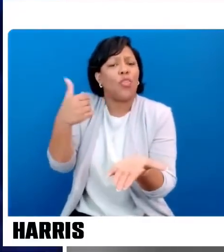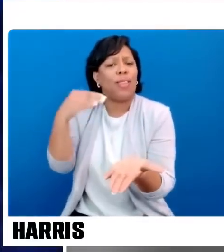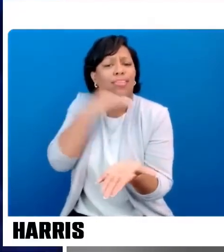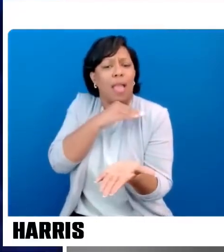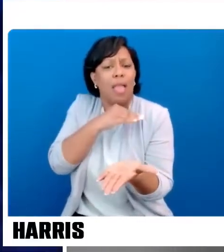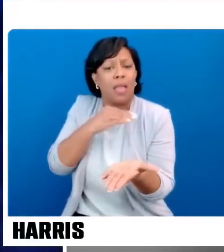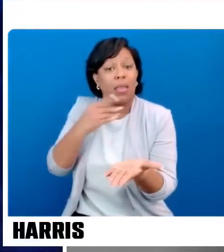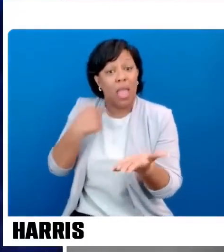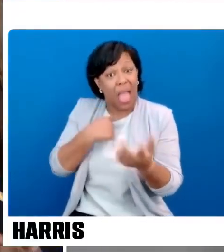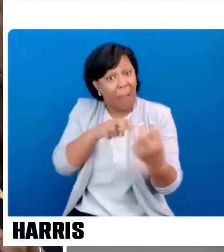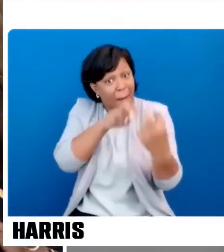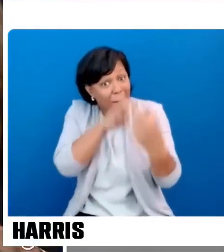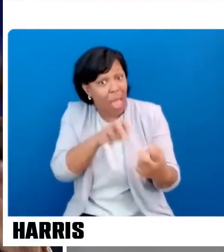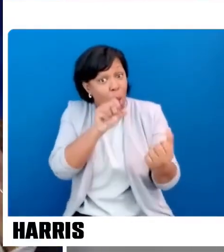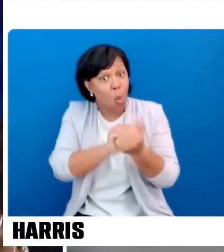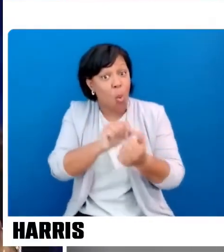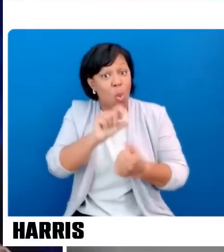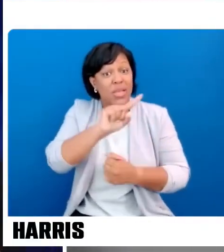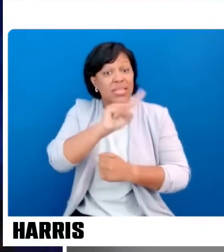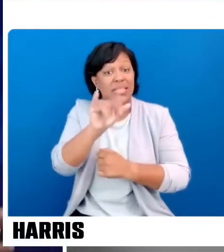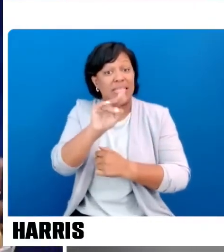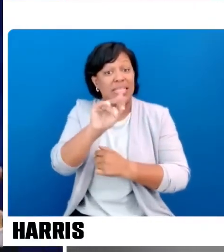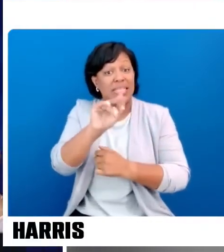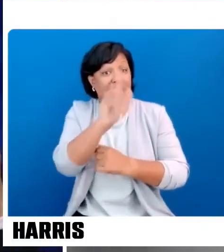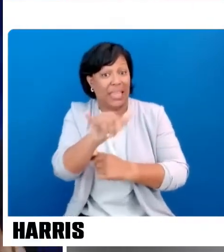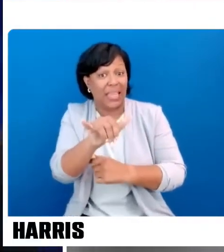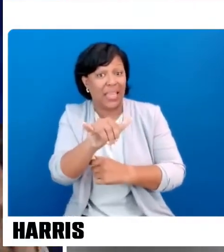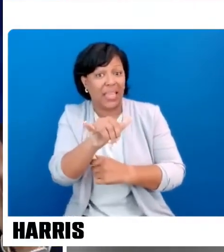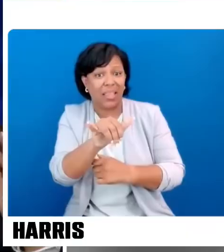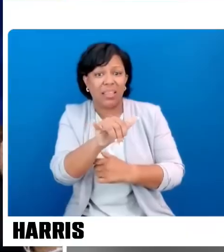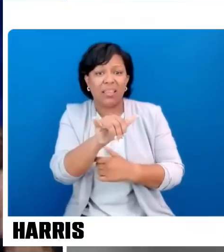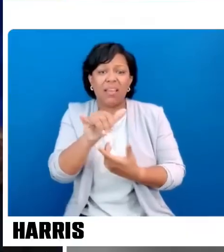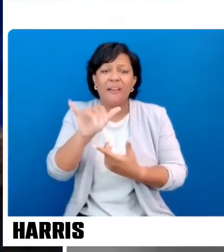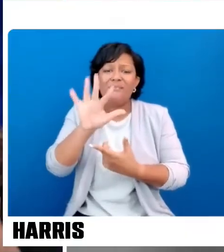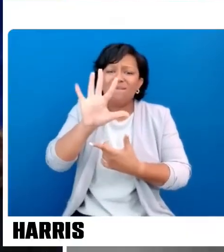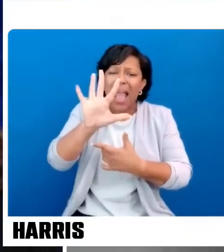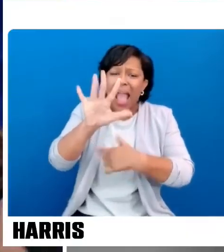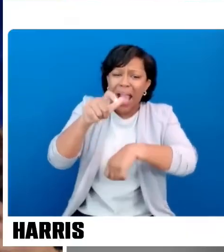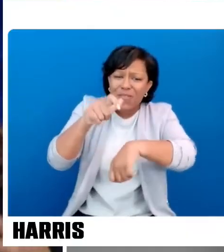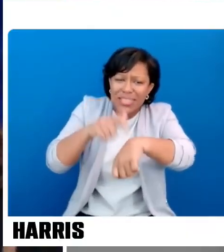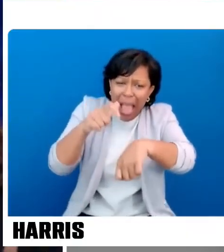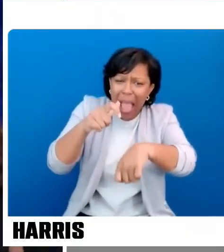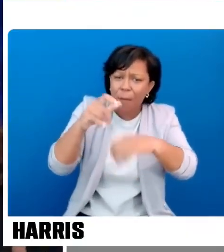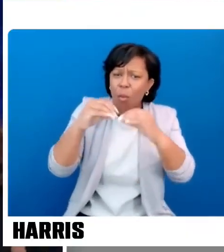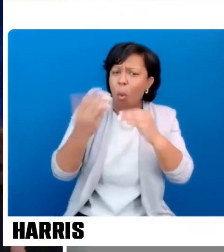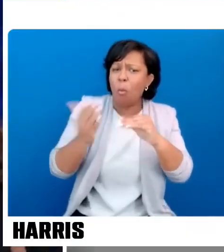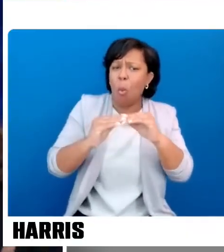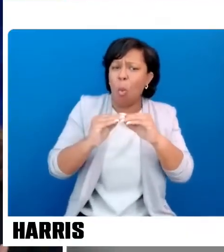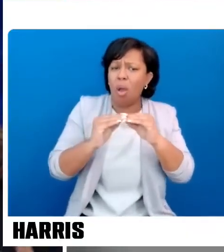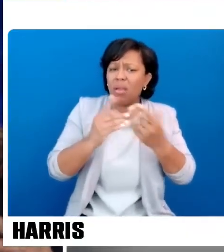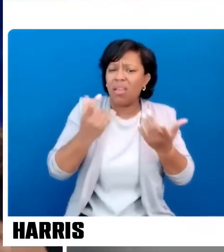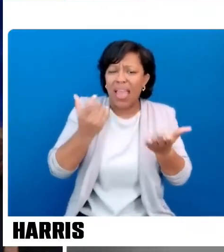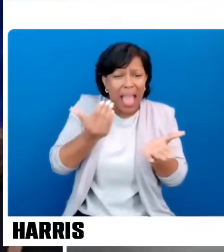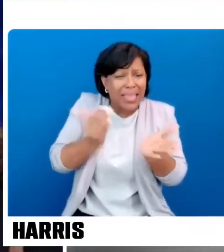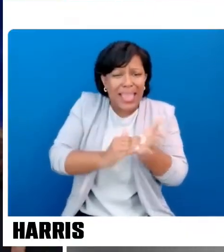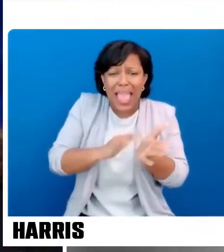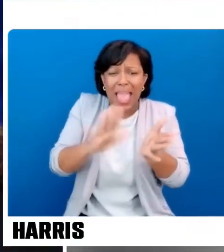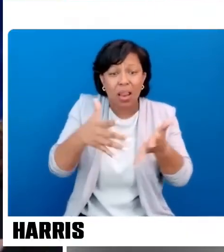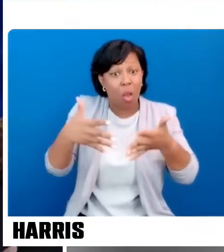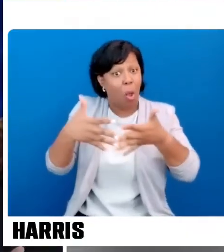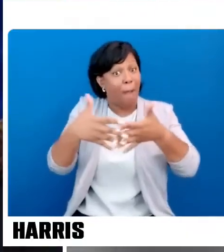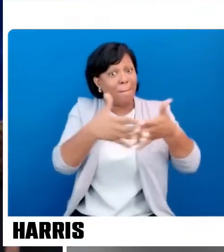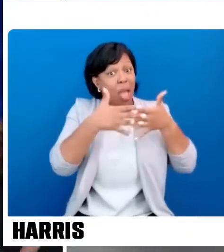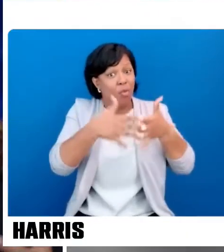times. The reality is it has been about standing as America always should, as a